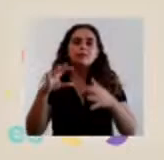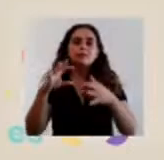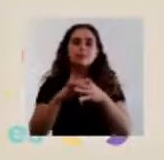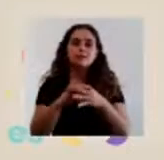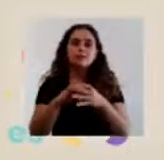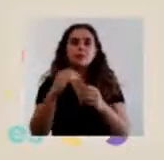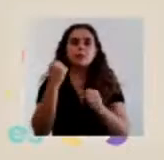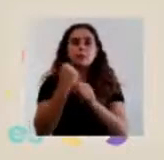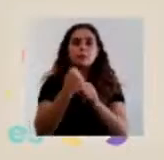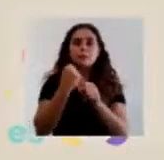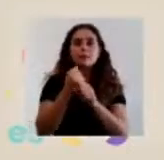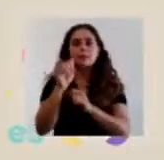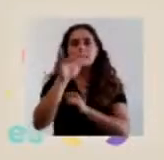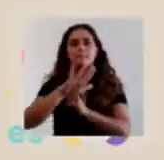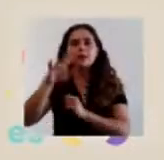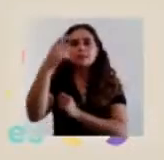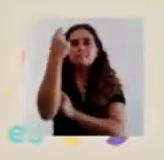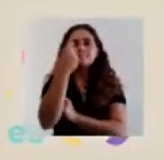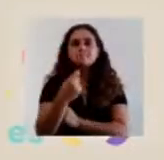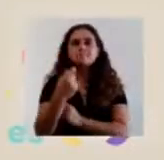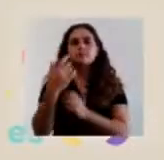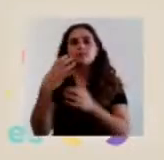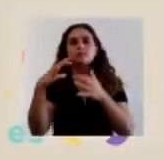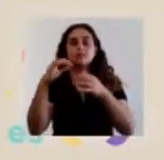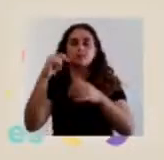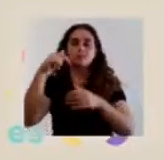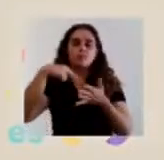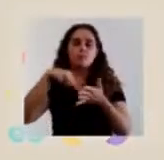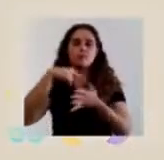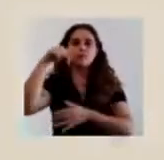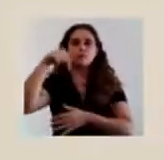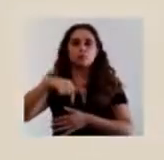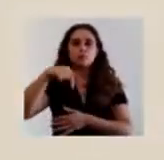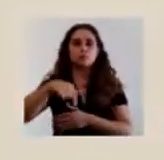at the root of the image design for tonight's event.